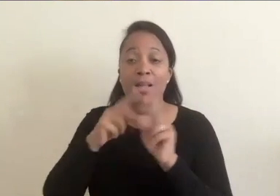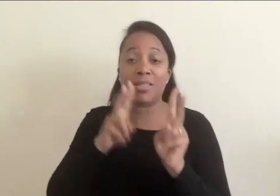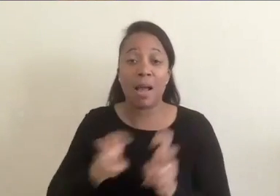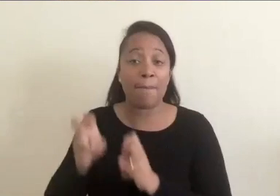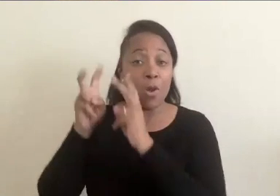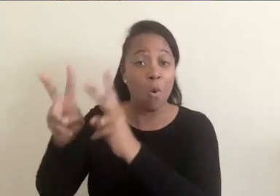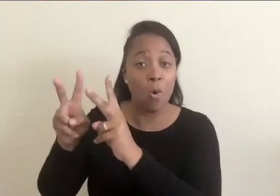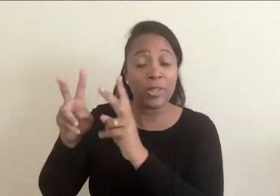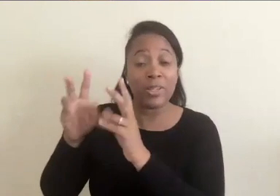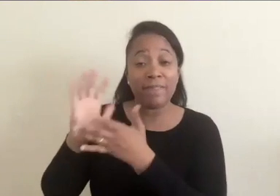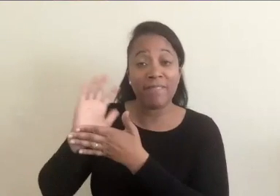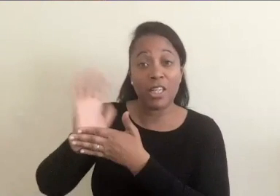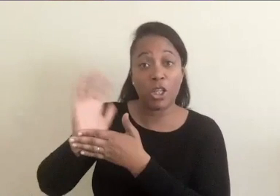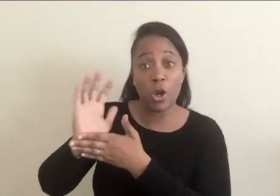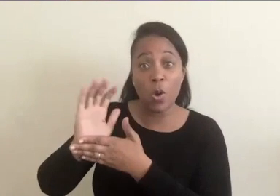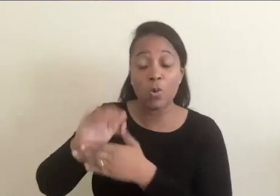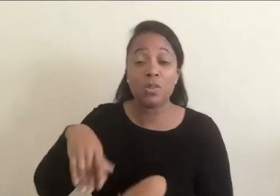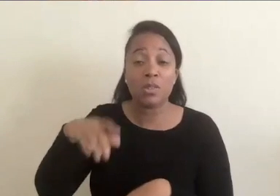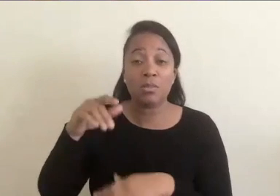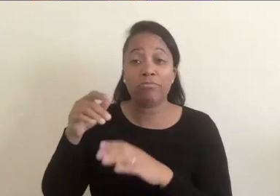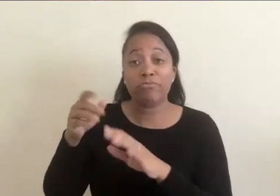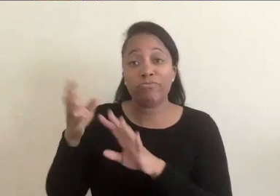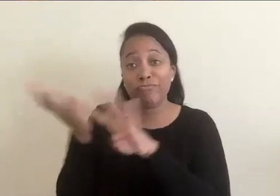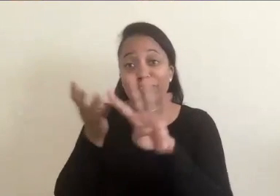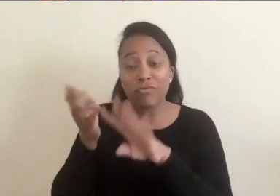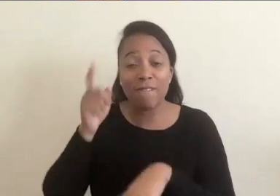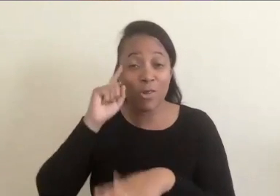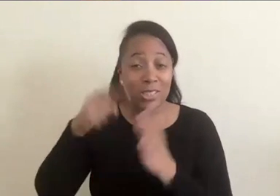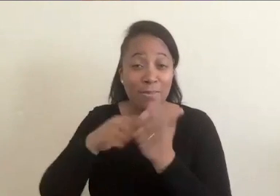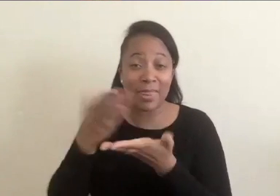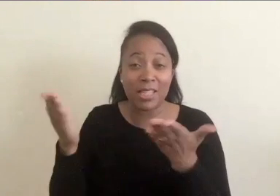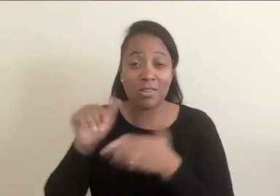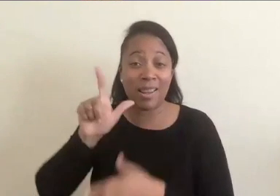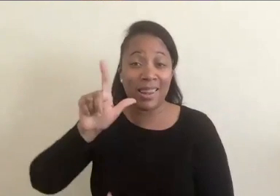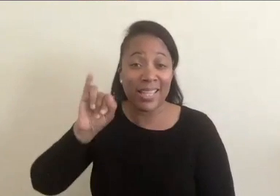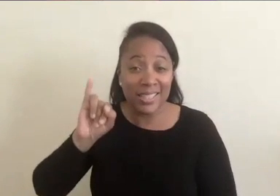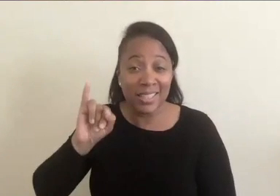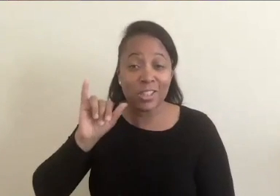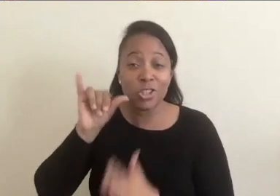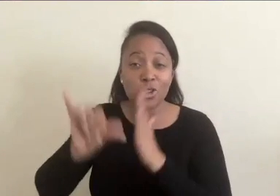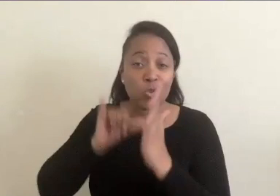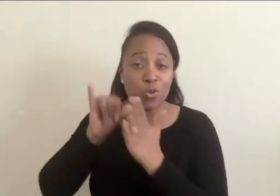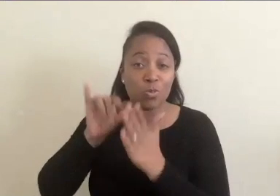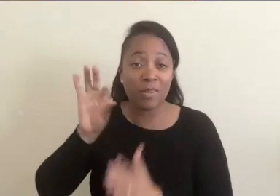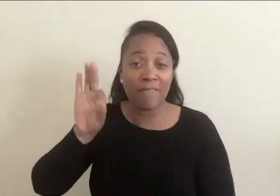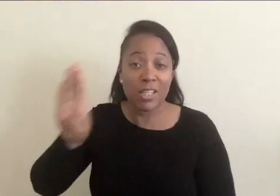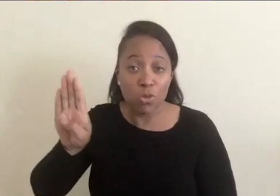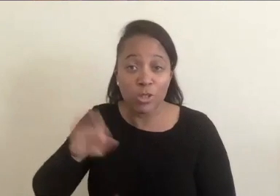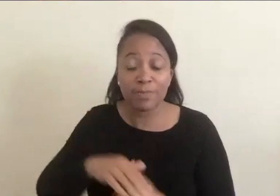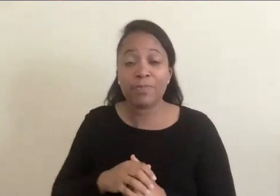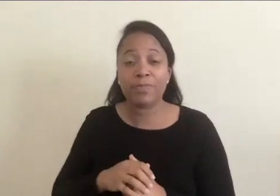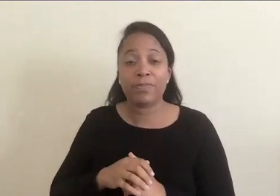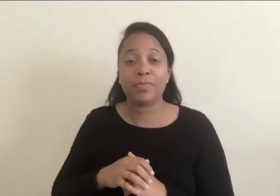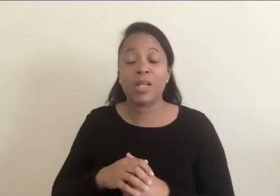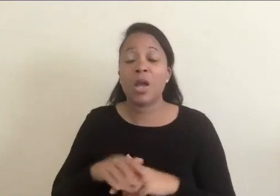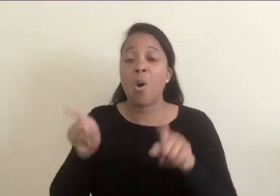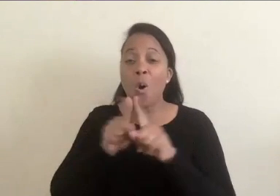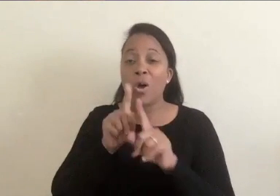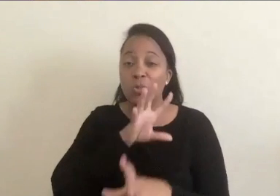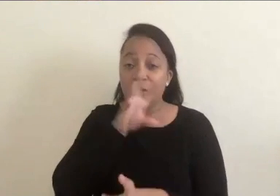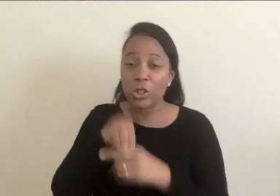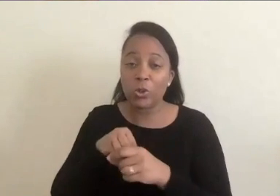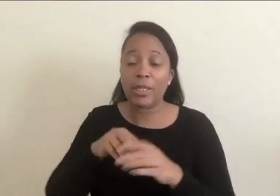from that stream on sites like LinkedIn, Facebook, or YouTube. We also include meaning for meaning, and